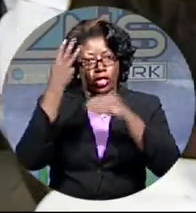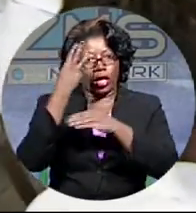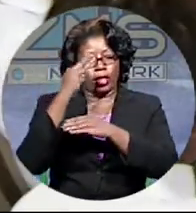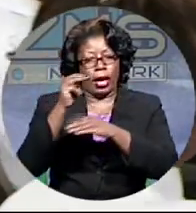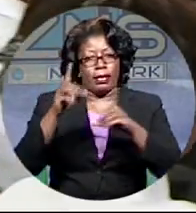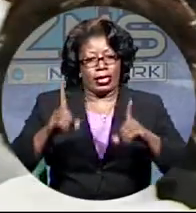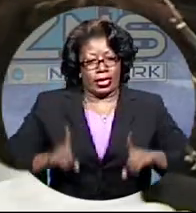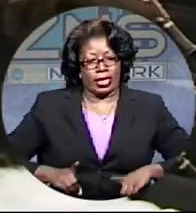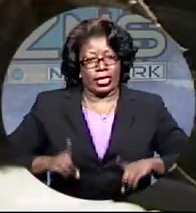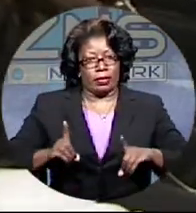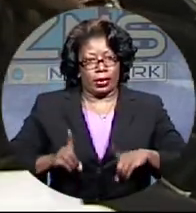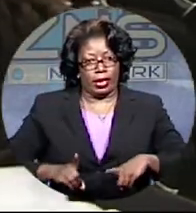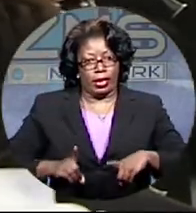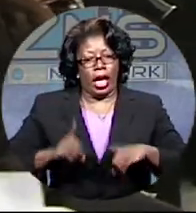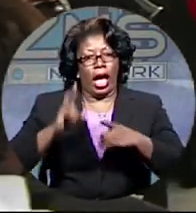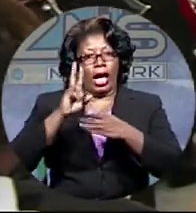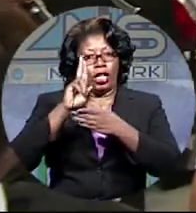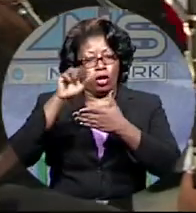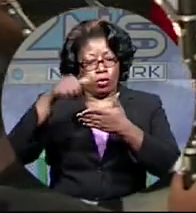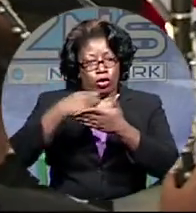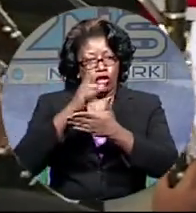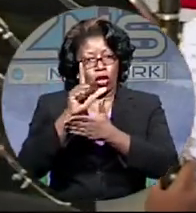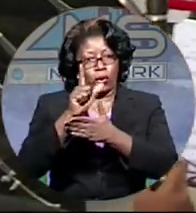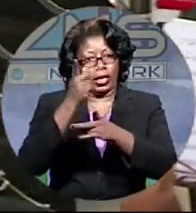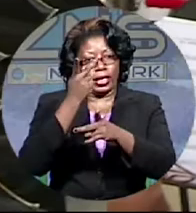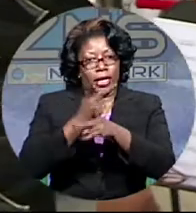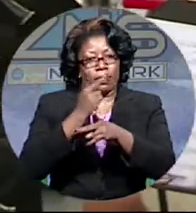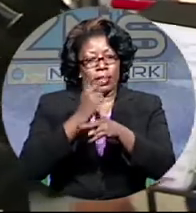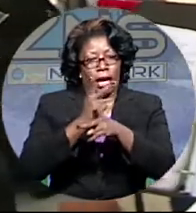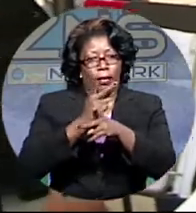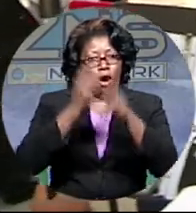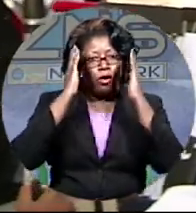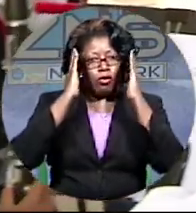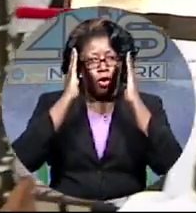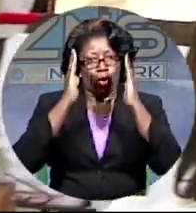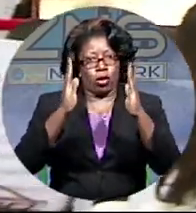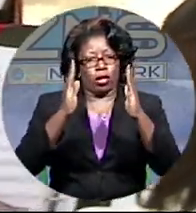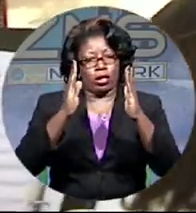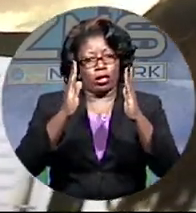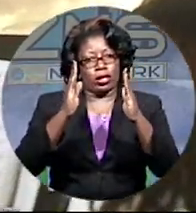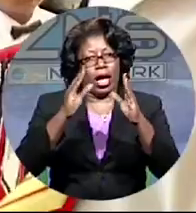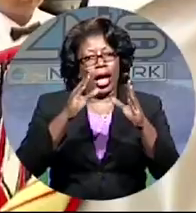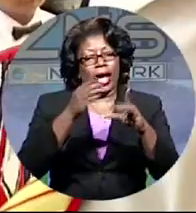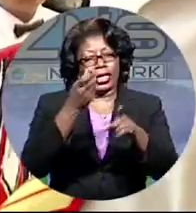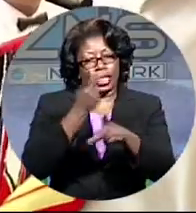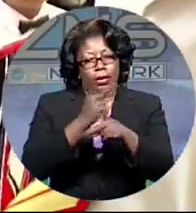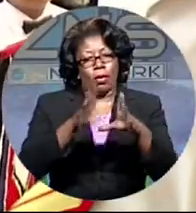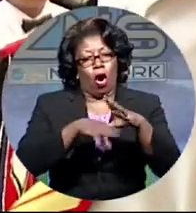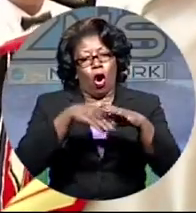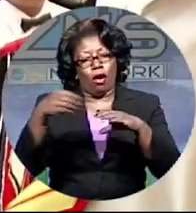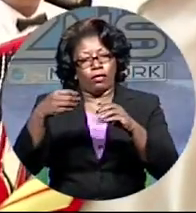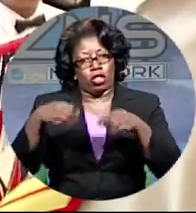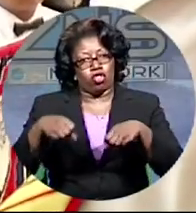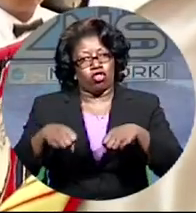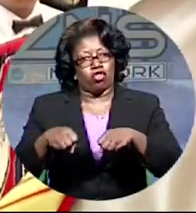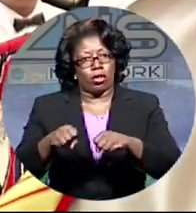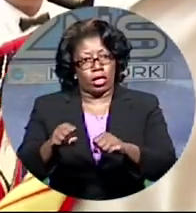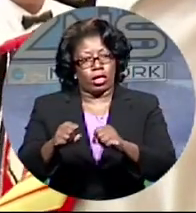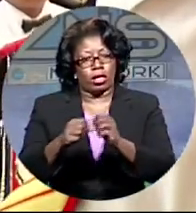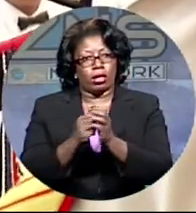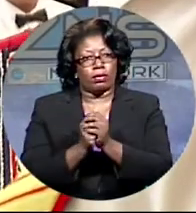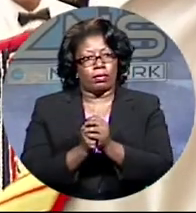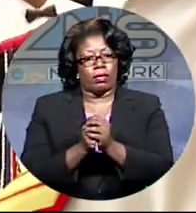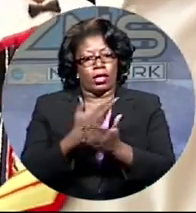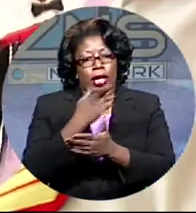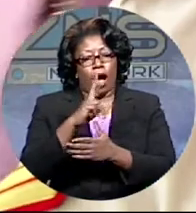discipline, and Urban Renewal officials maintain it keeps them academically focused and off the streets. These young persons were extremely proud